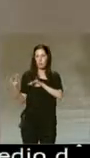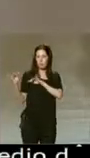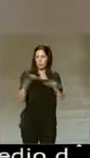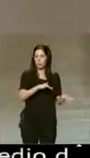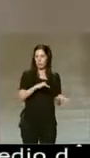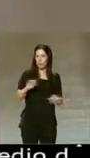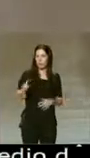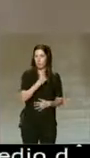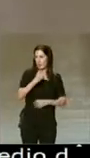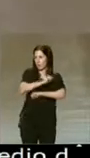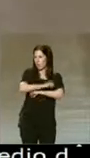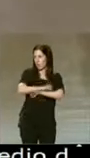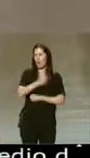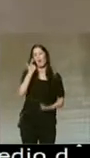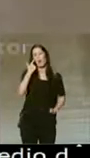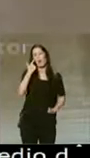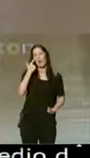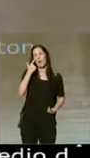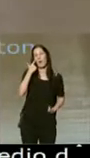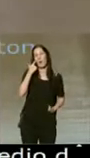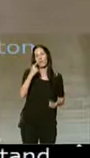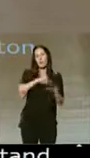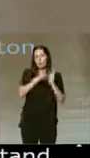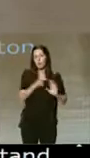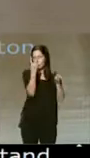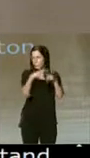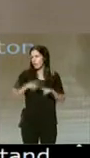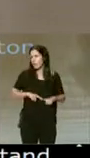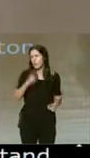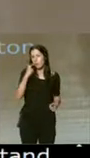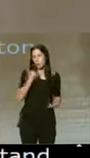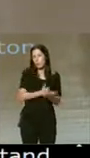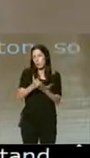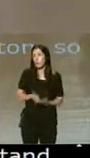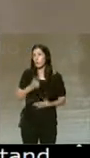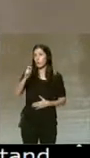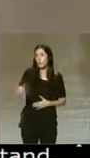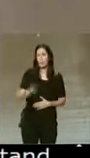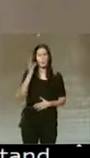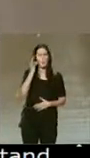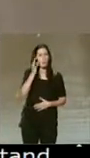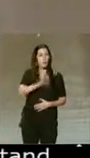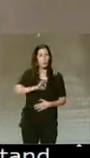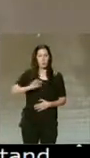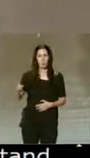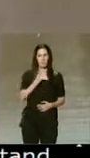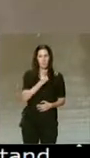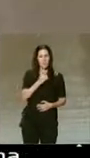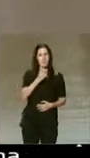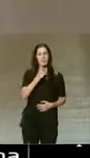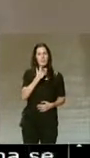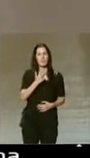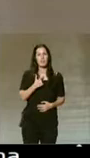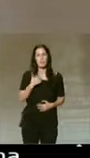better. So people came to our stand to check the different solutions that we had, and a lady